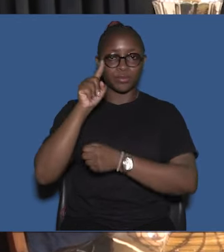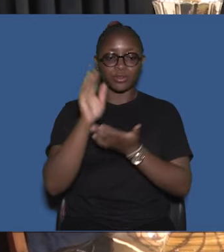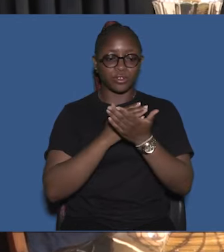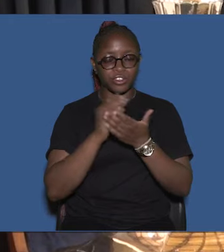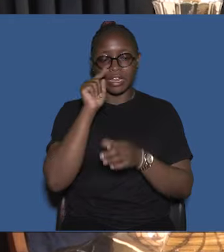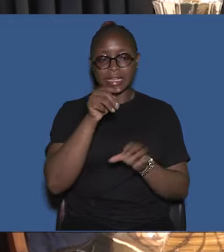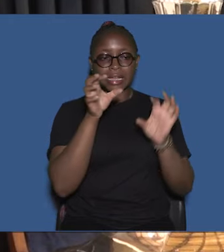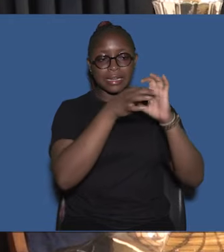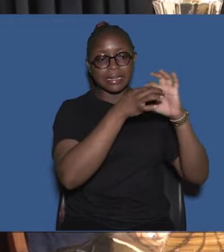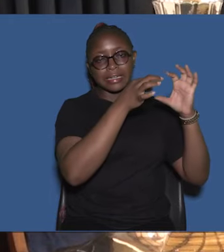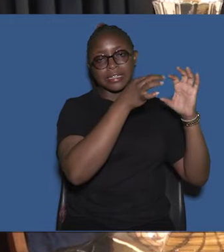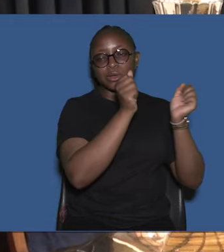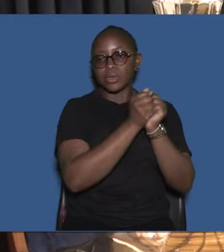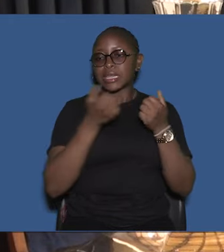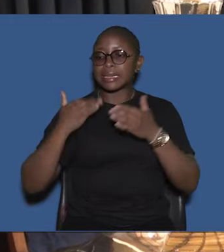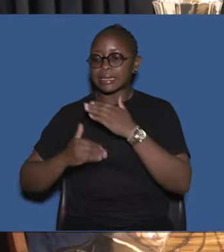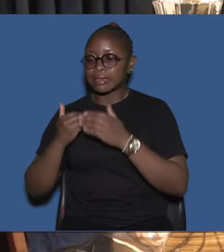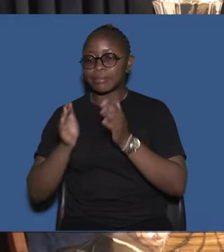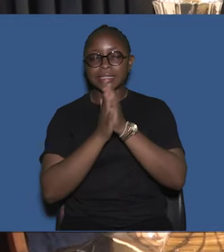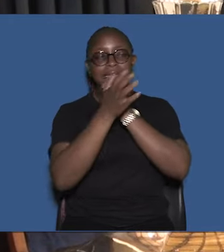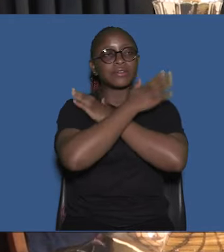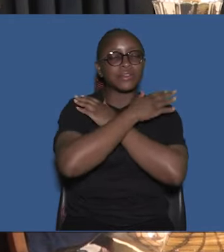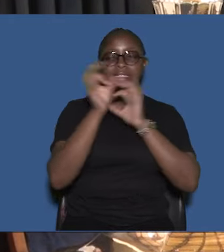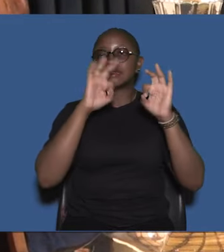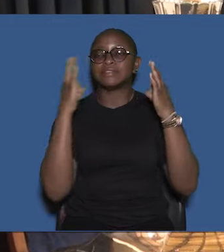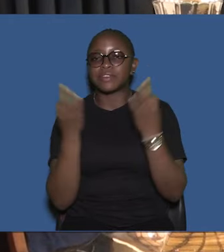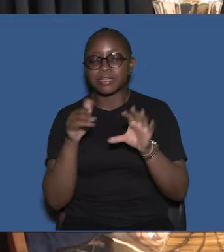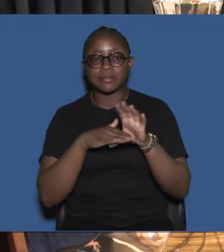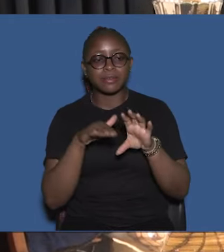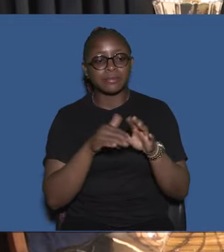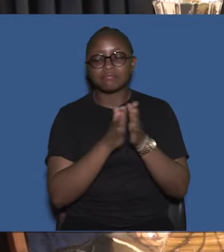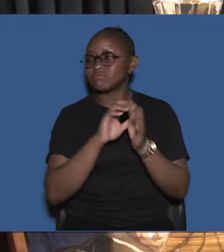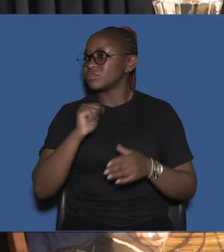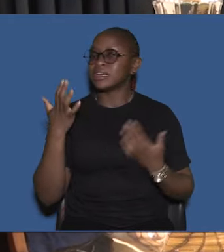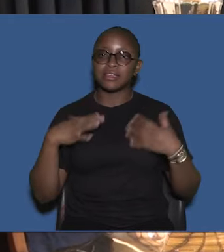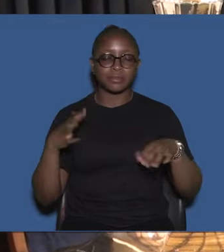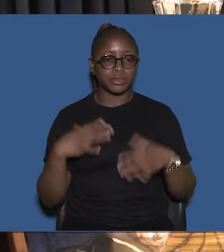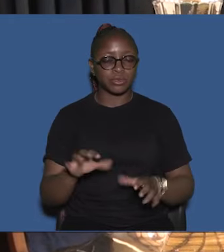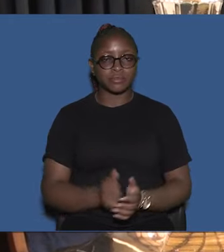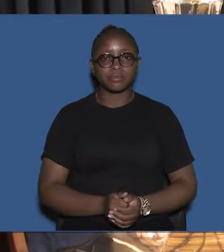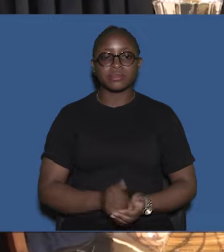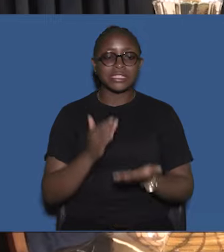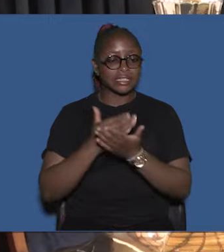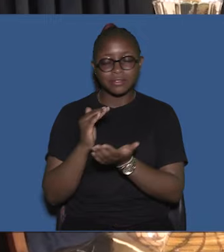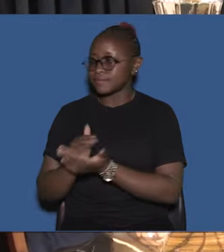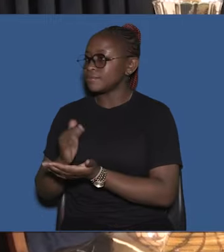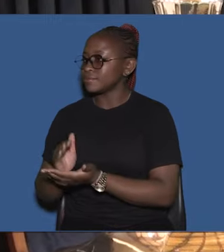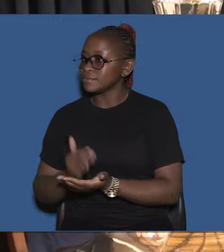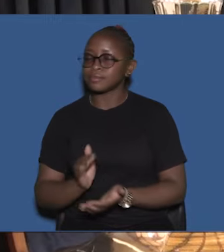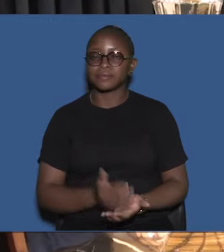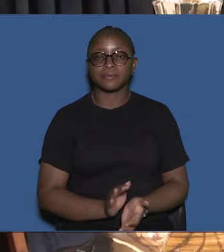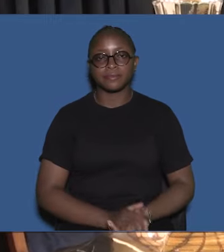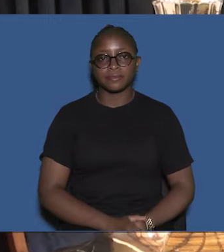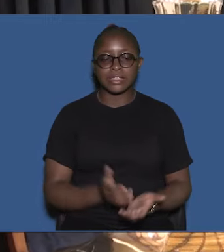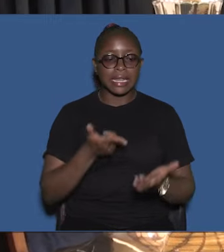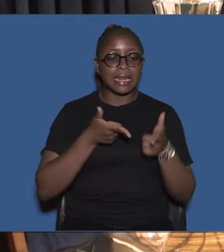with your neighbors and friends and family members and random people. Share with them. Let them